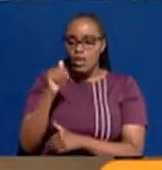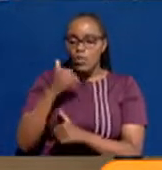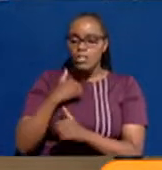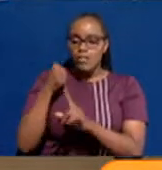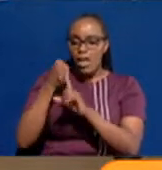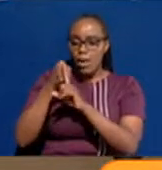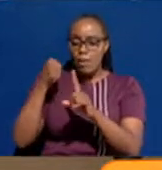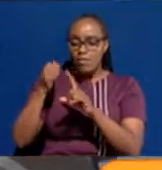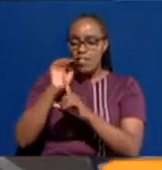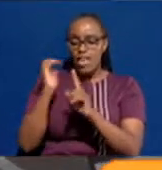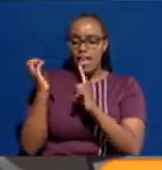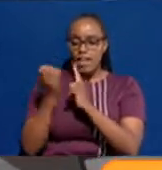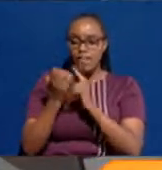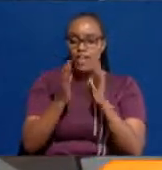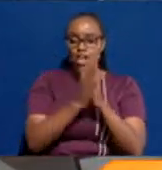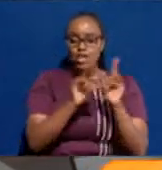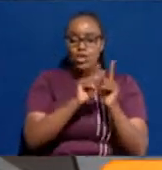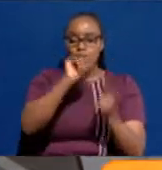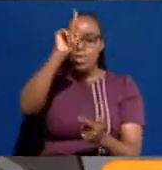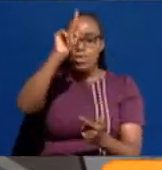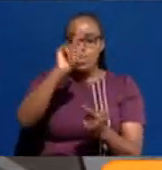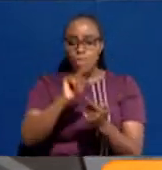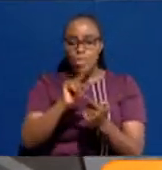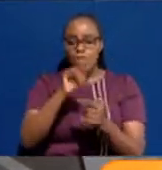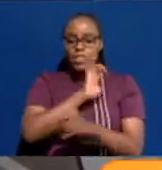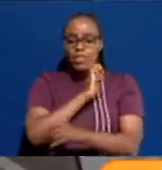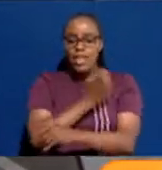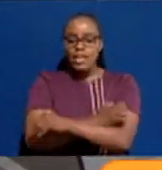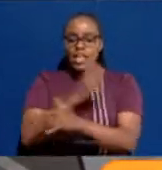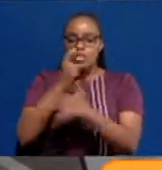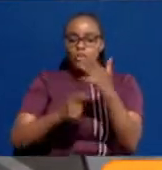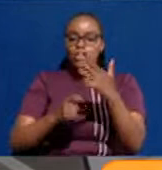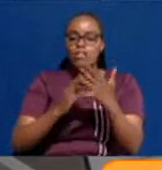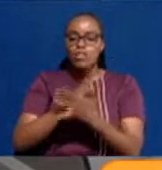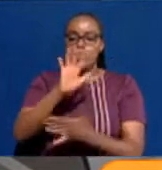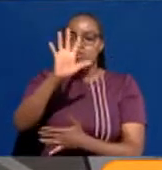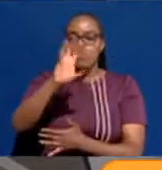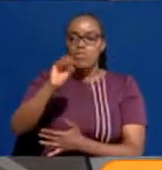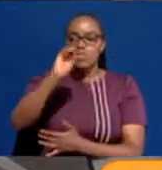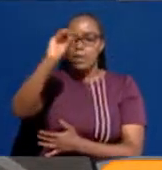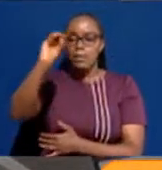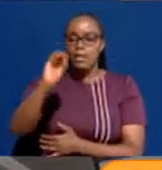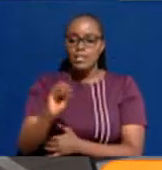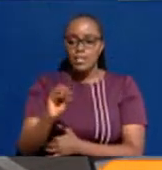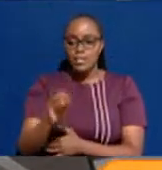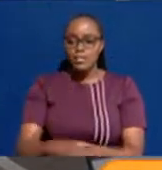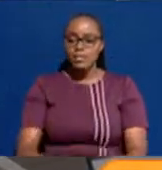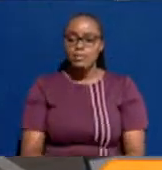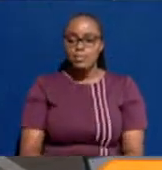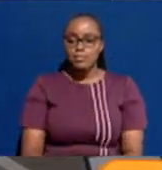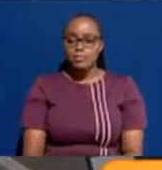impact on the environment as well as reduce their energy costs by 50%.